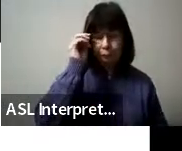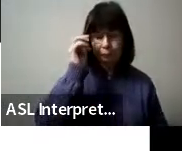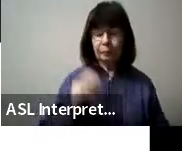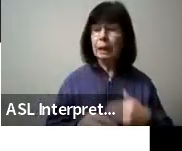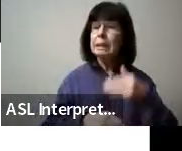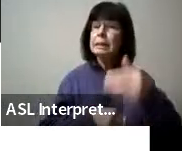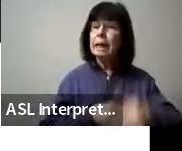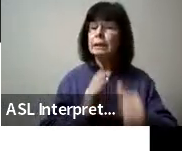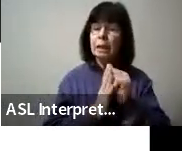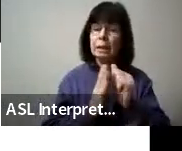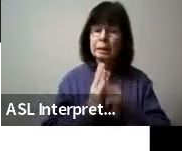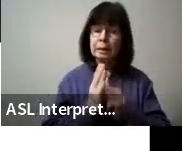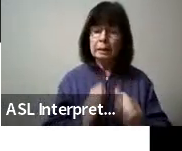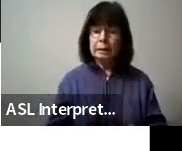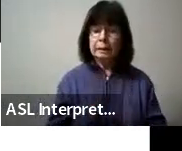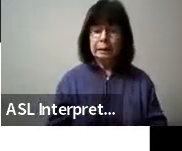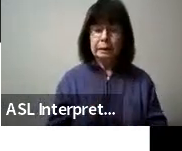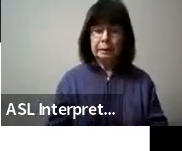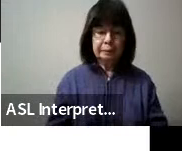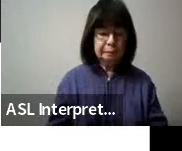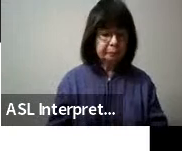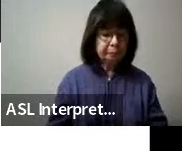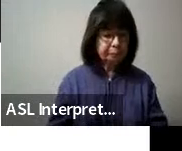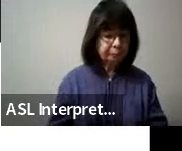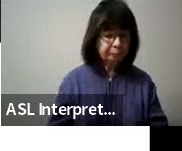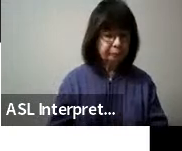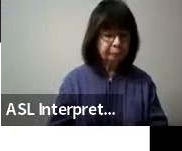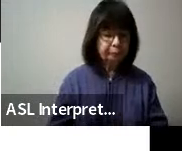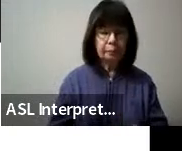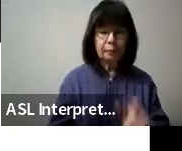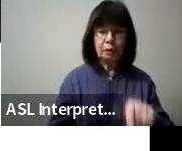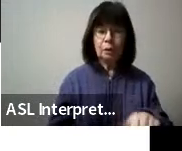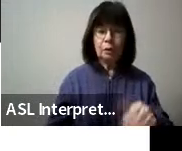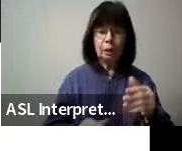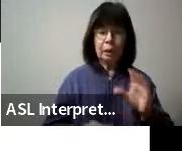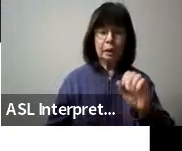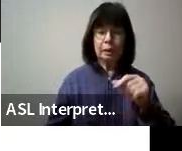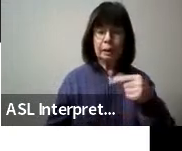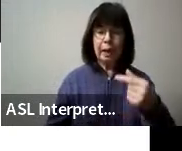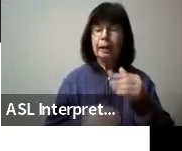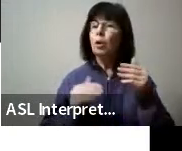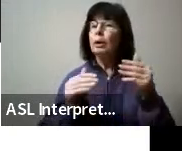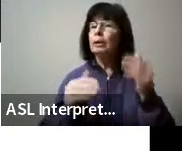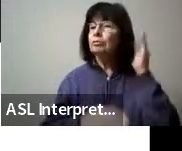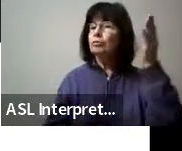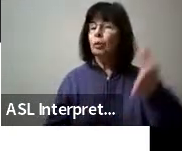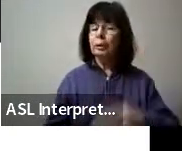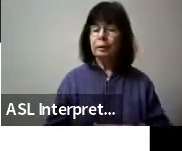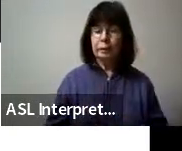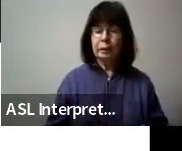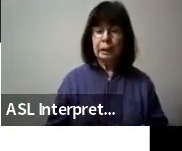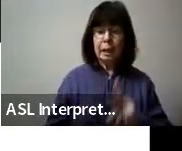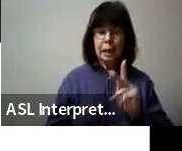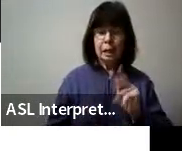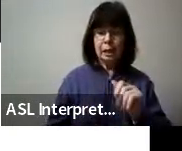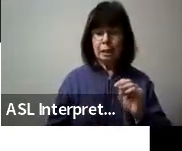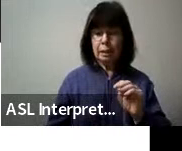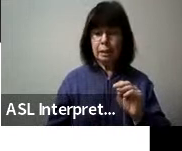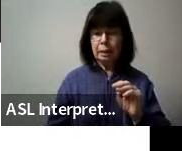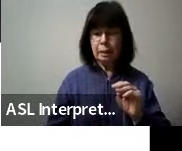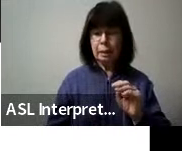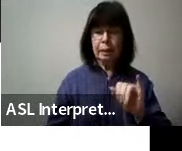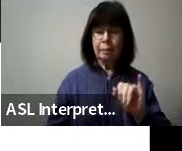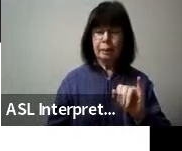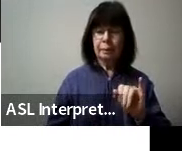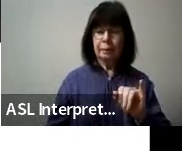agenda is we're going to hear about the CAG going forward. And to introduce that topic is Kimmy. Hey, Kimmy. Hi,